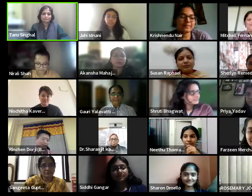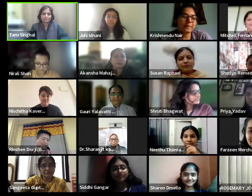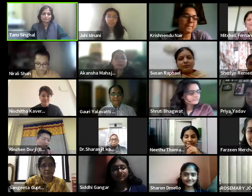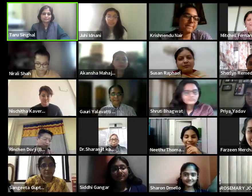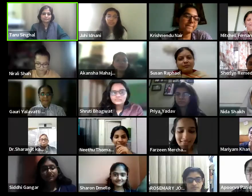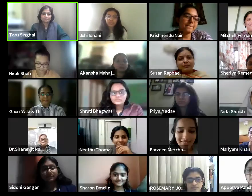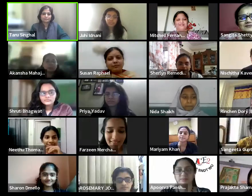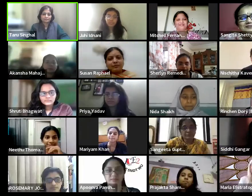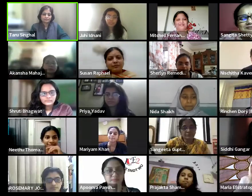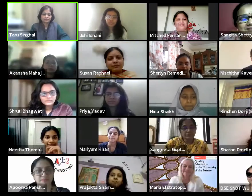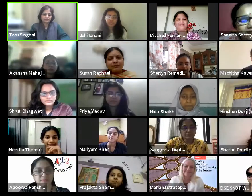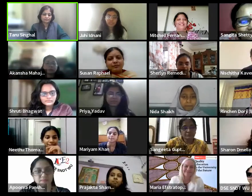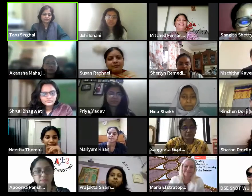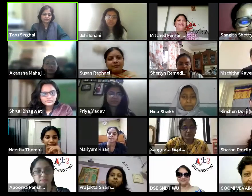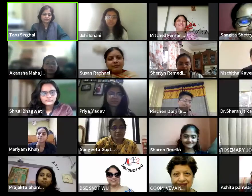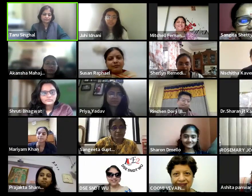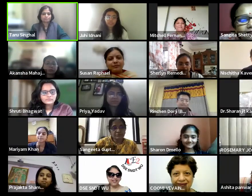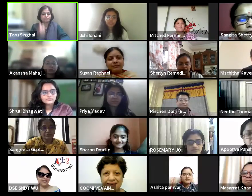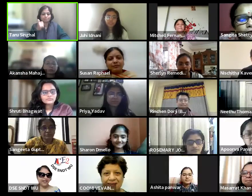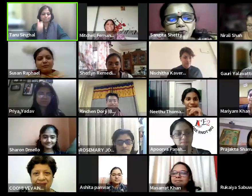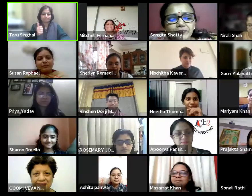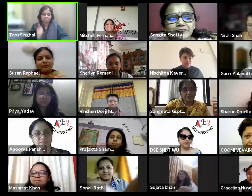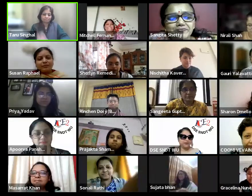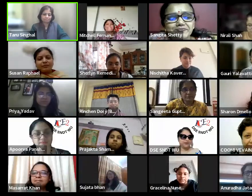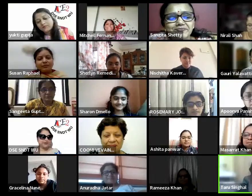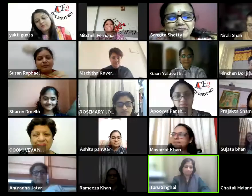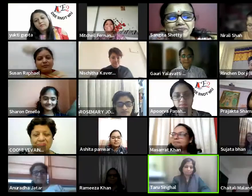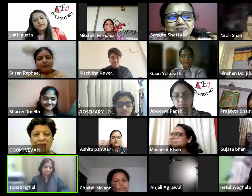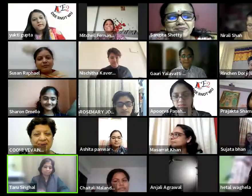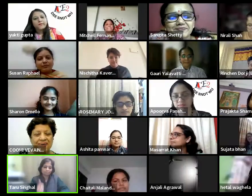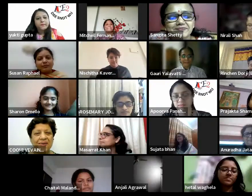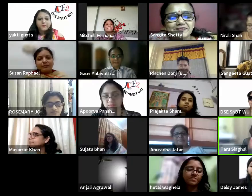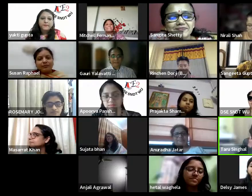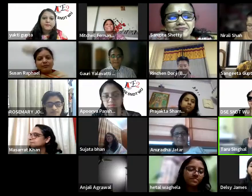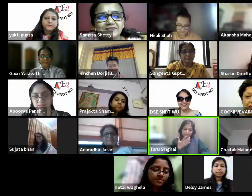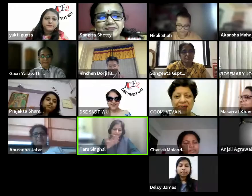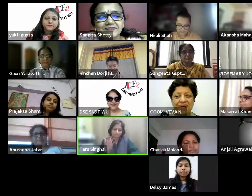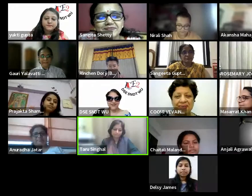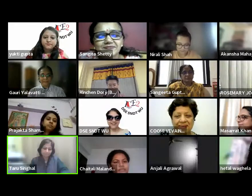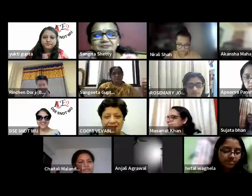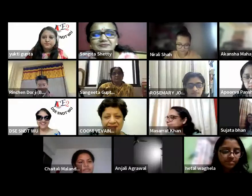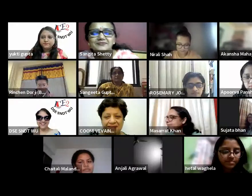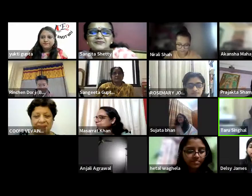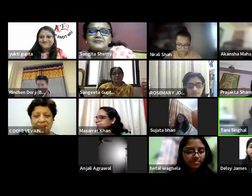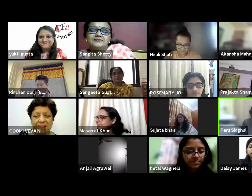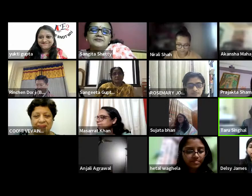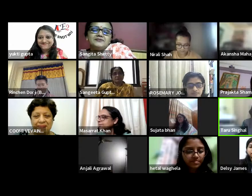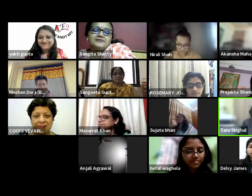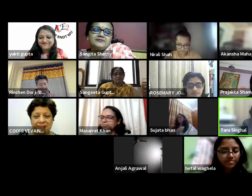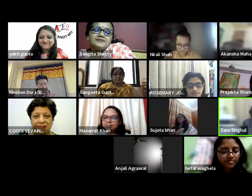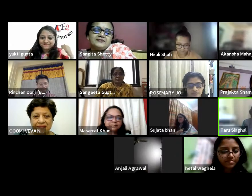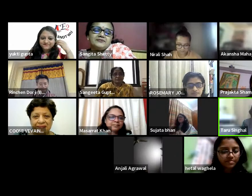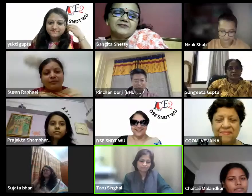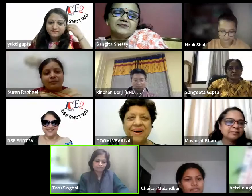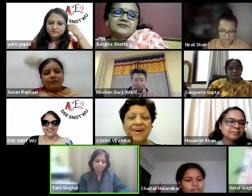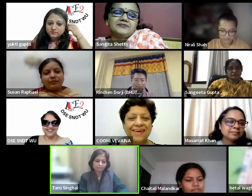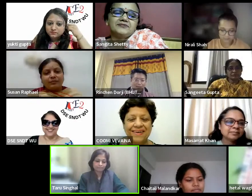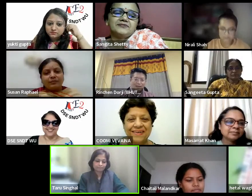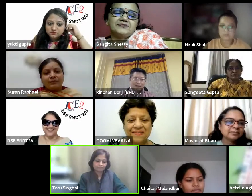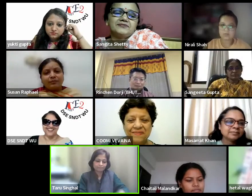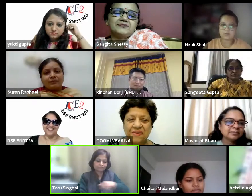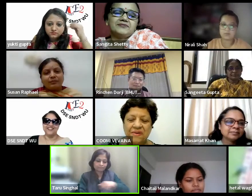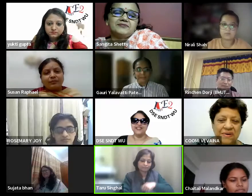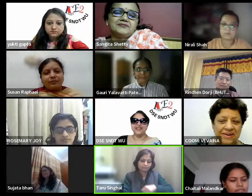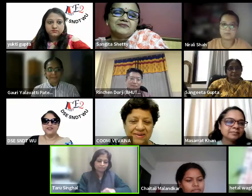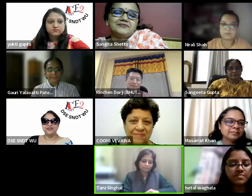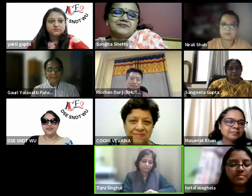Done. Okay. Thank you, Yukti. Thank you. Thank you very much. Bye. Bye-bye, Kumi. Thank you so Bye.